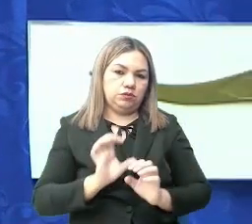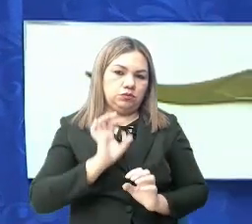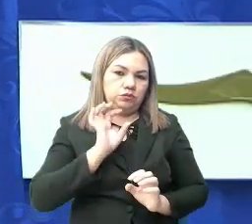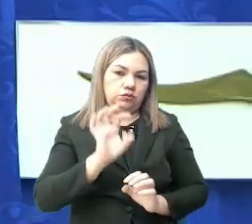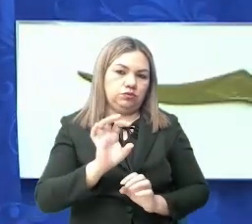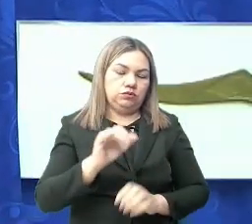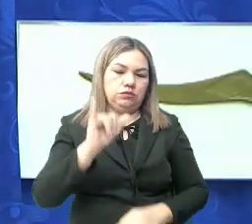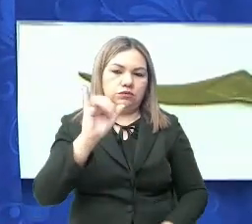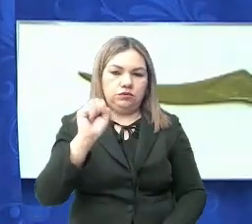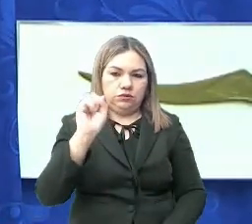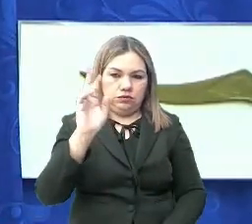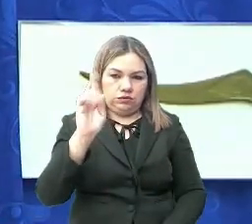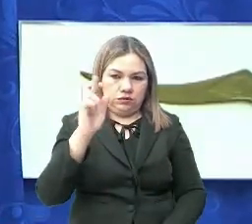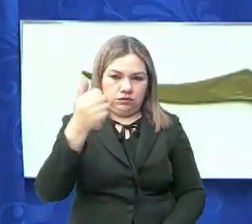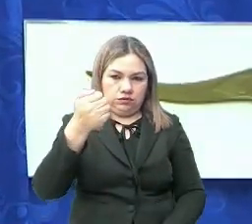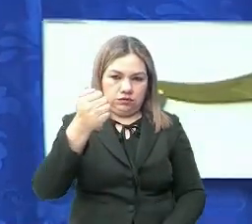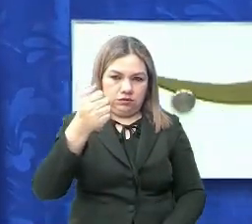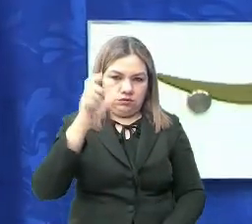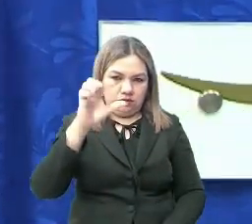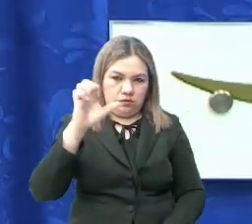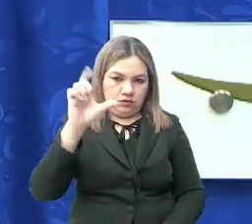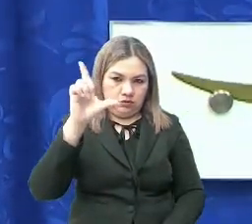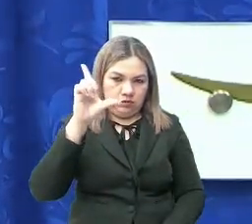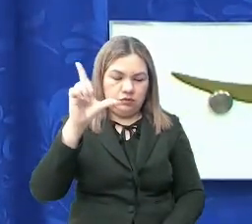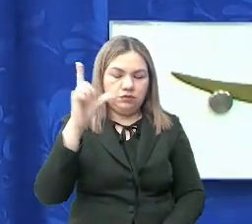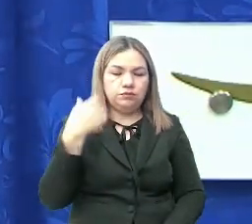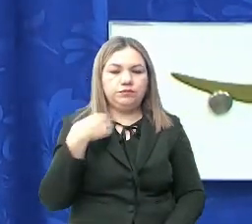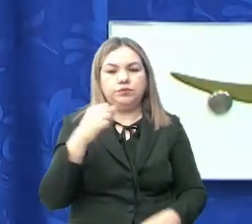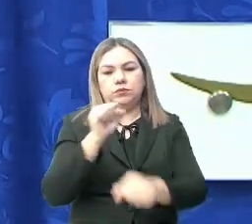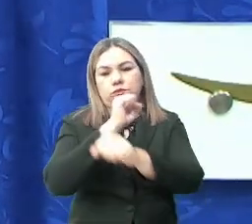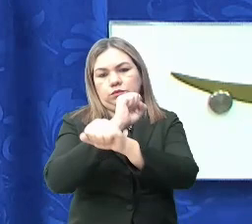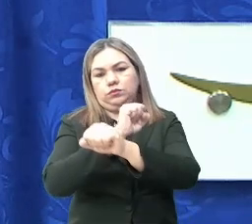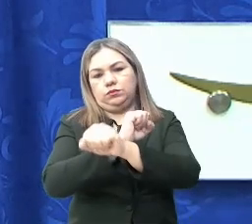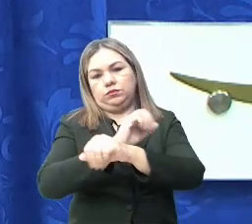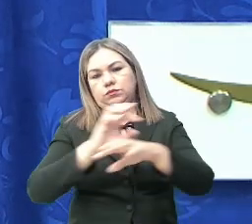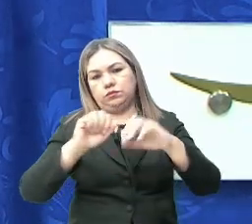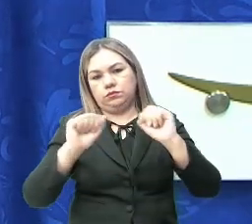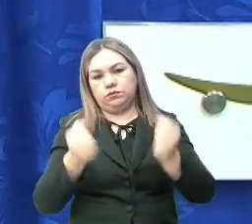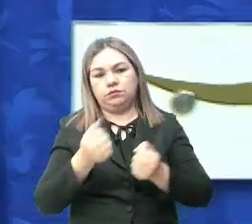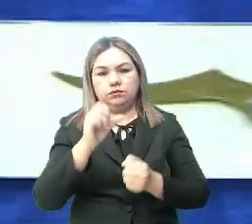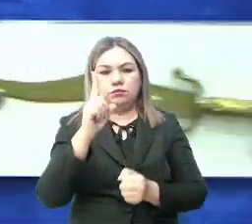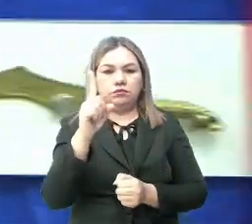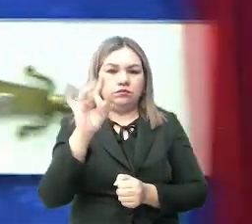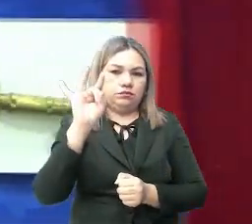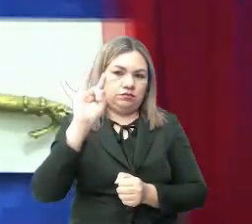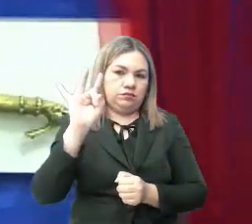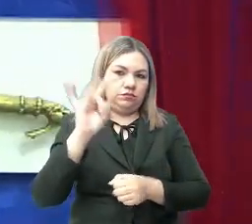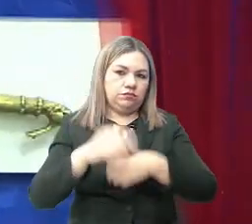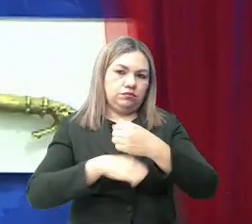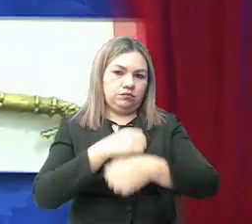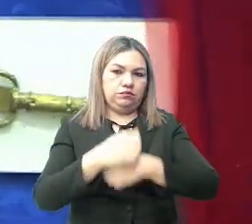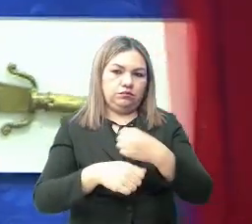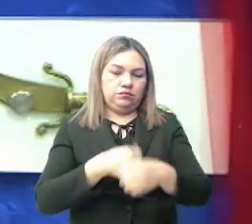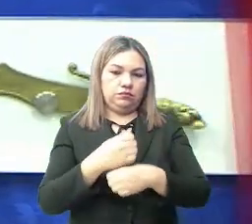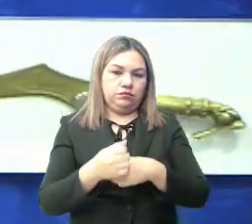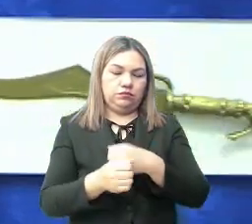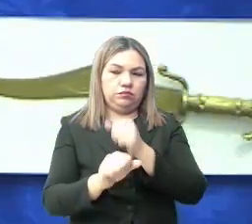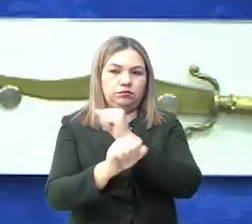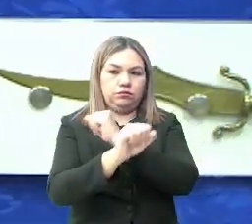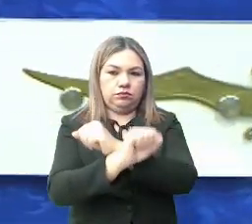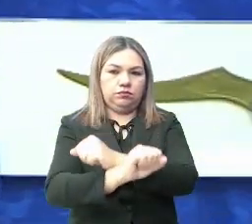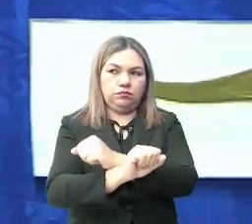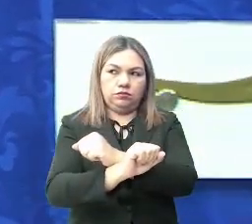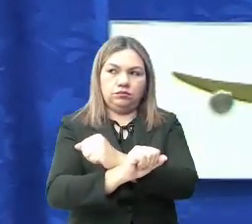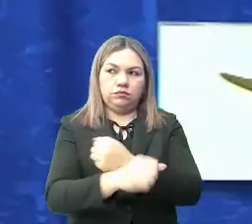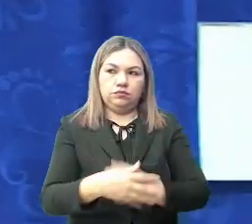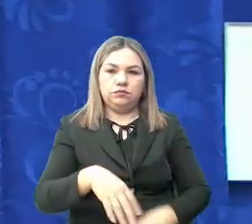a ruler against them that had them captive for more than 18 years. Imagine being captive